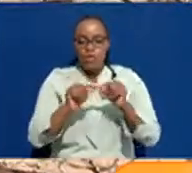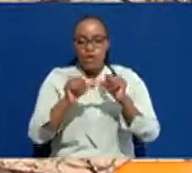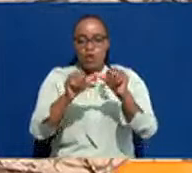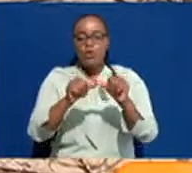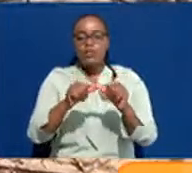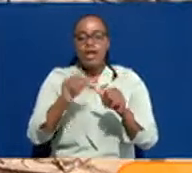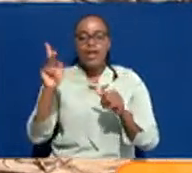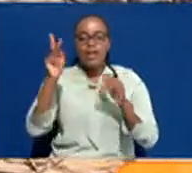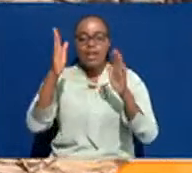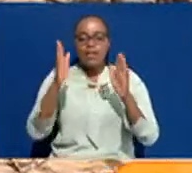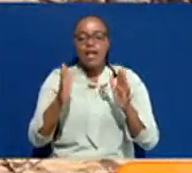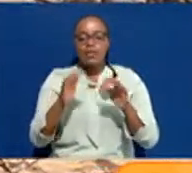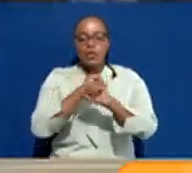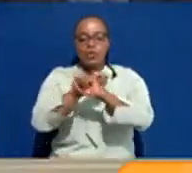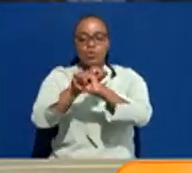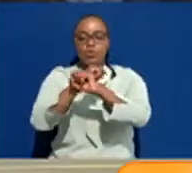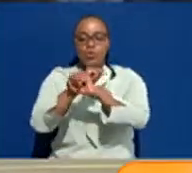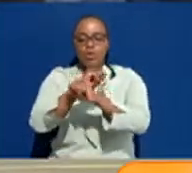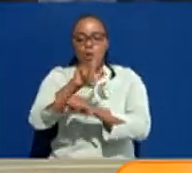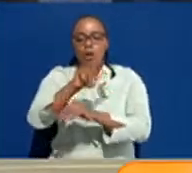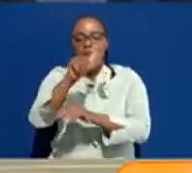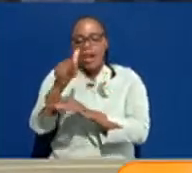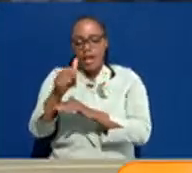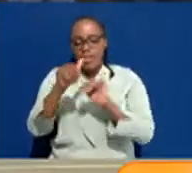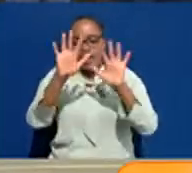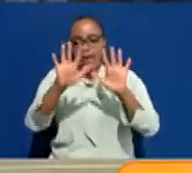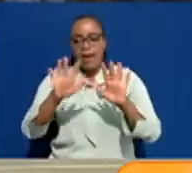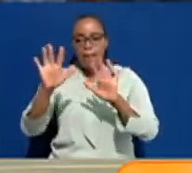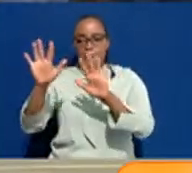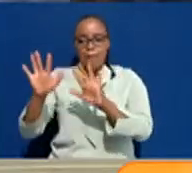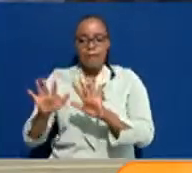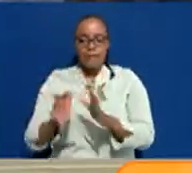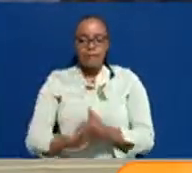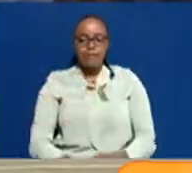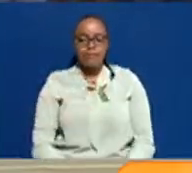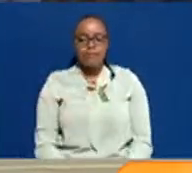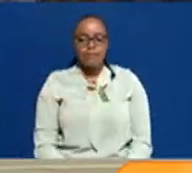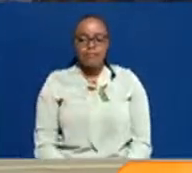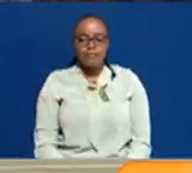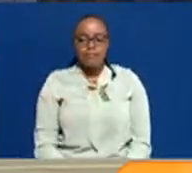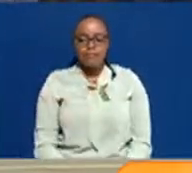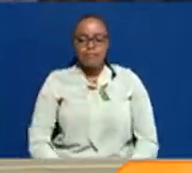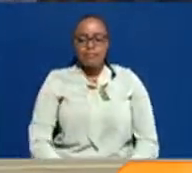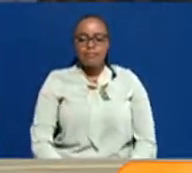Wakenya Tulindane campaign. Safin Achieng Ouma, Citizen TV.